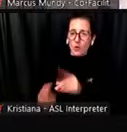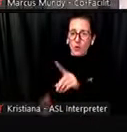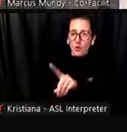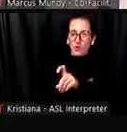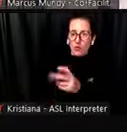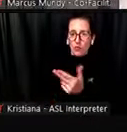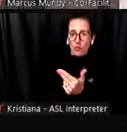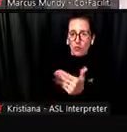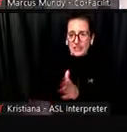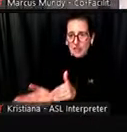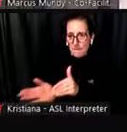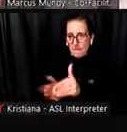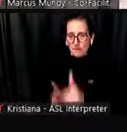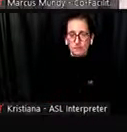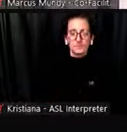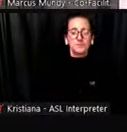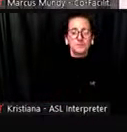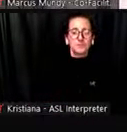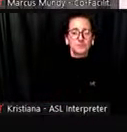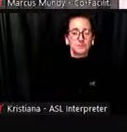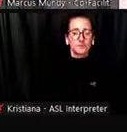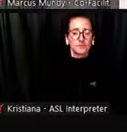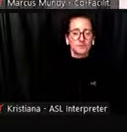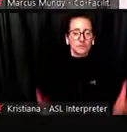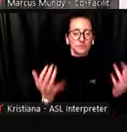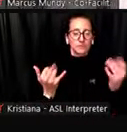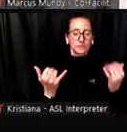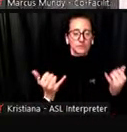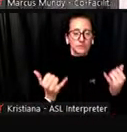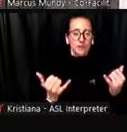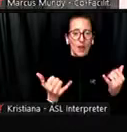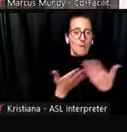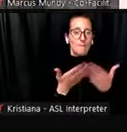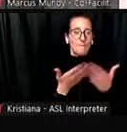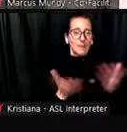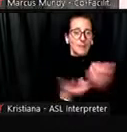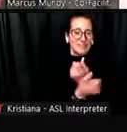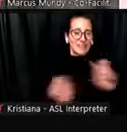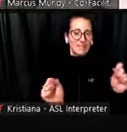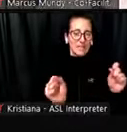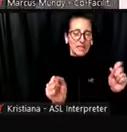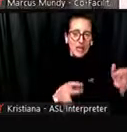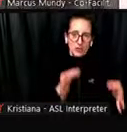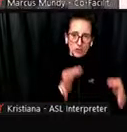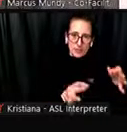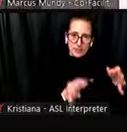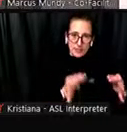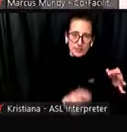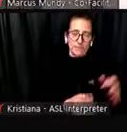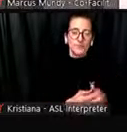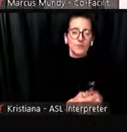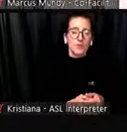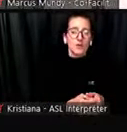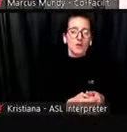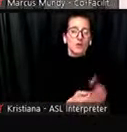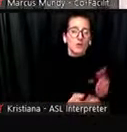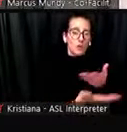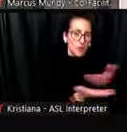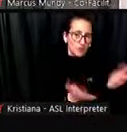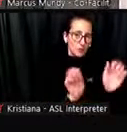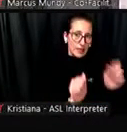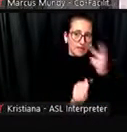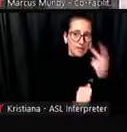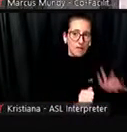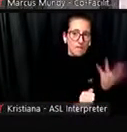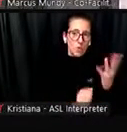please. Now we move on to the public safety and justice. So this is where we actually have our 4 departments: the sheriff's